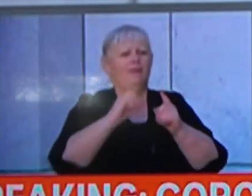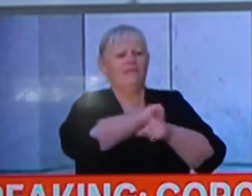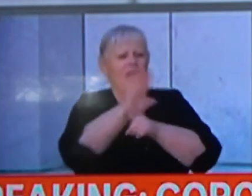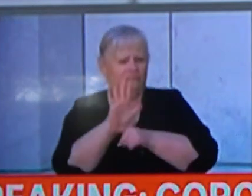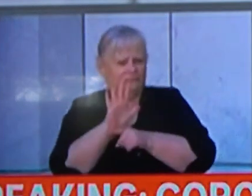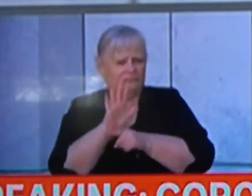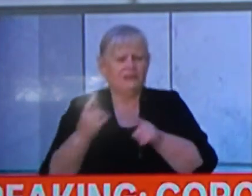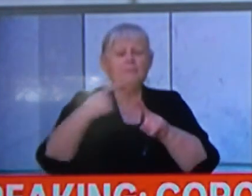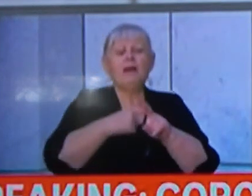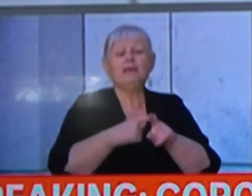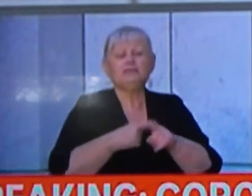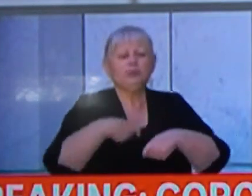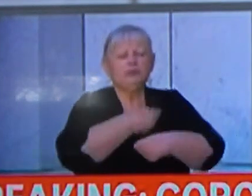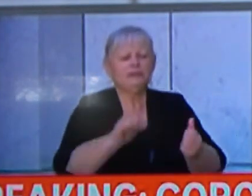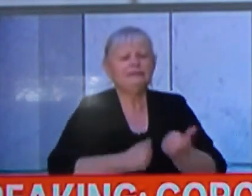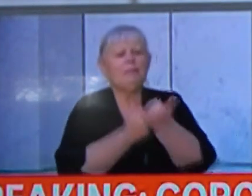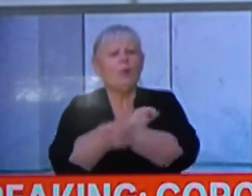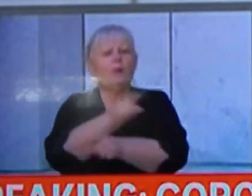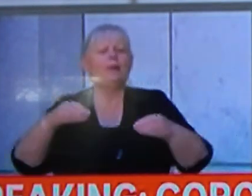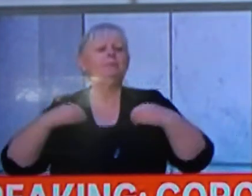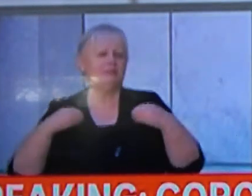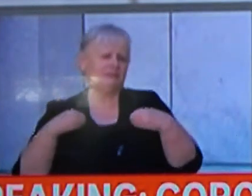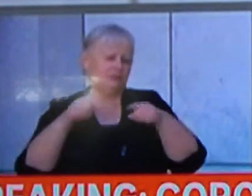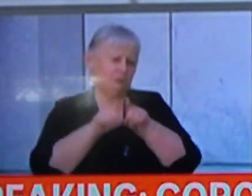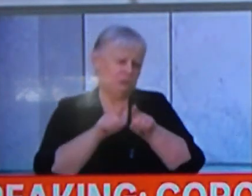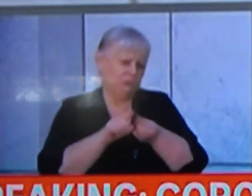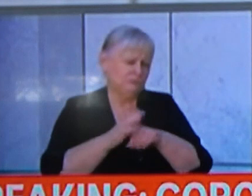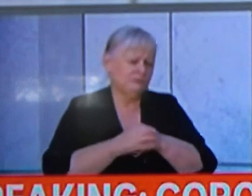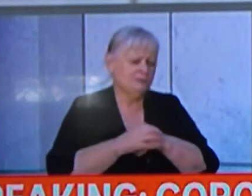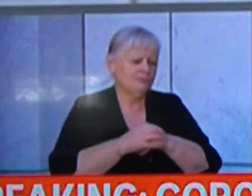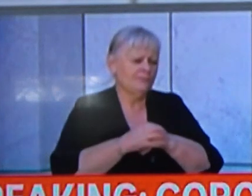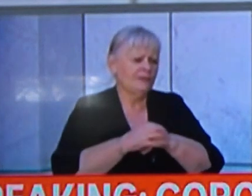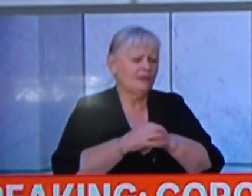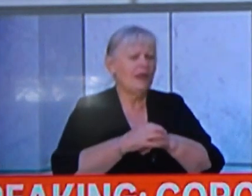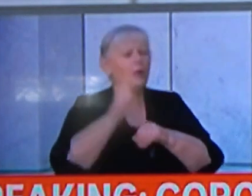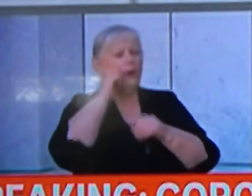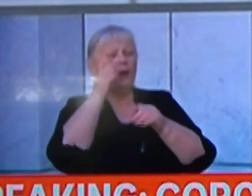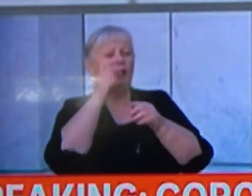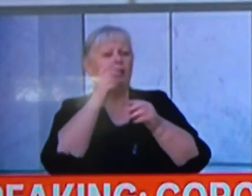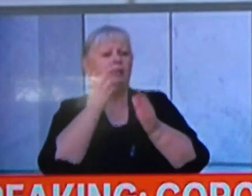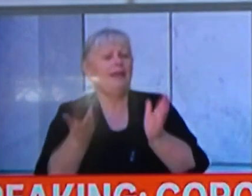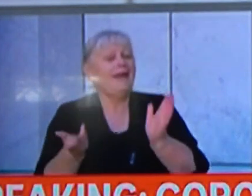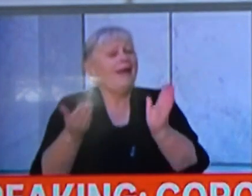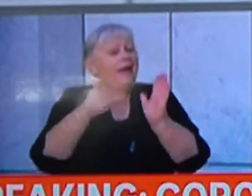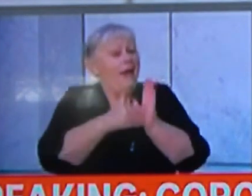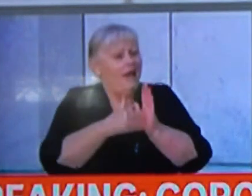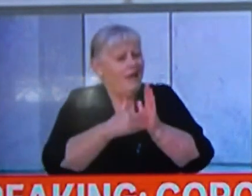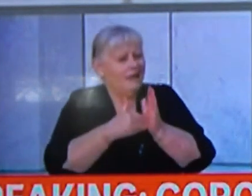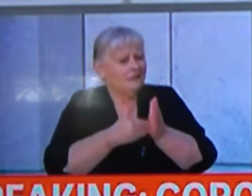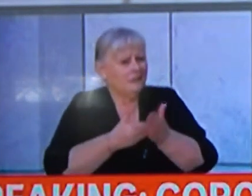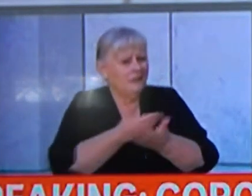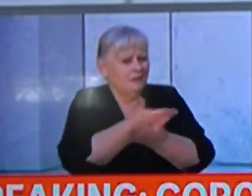to support businesses. And we are enhancing in an unprecedented